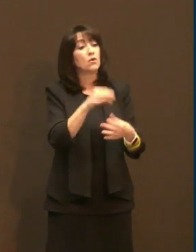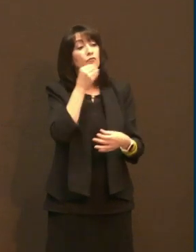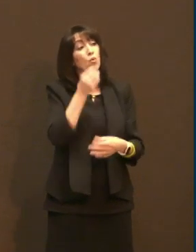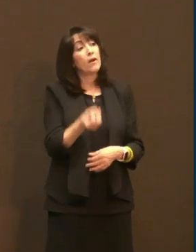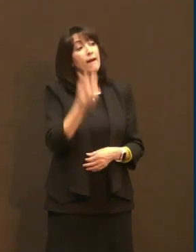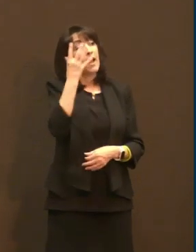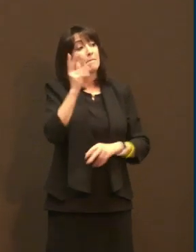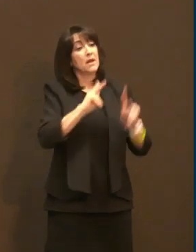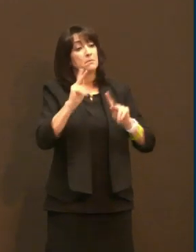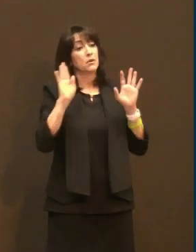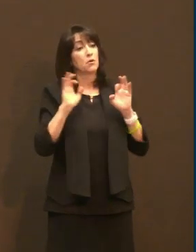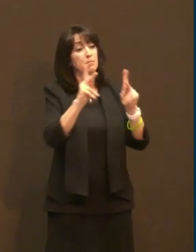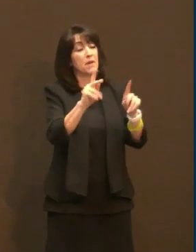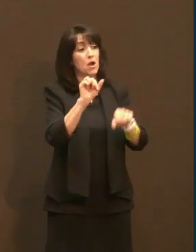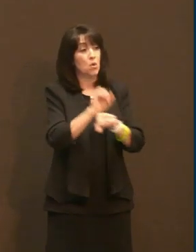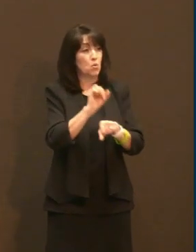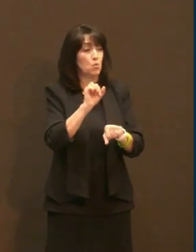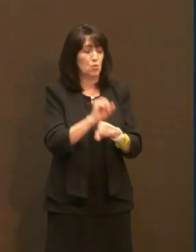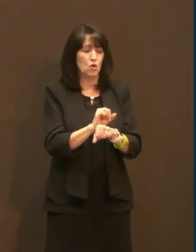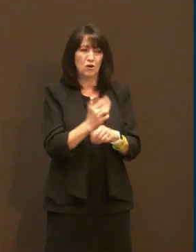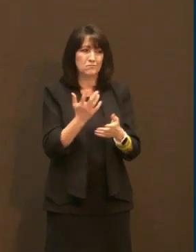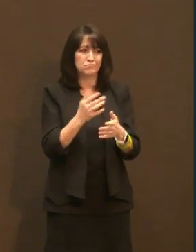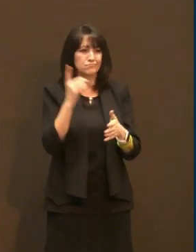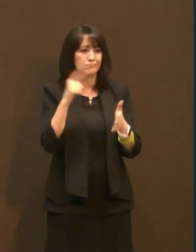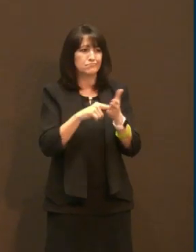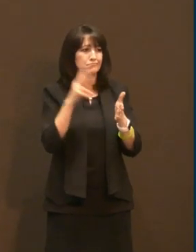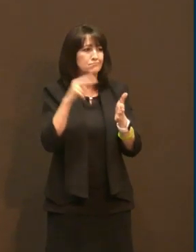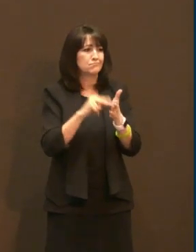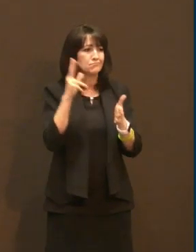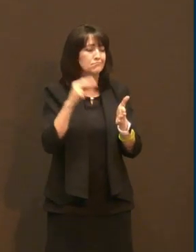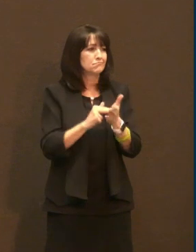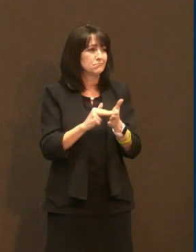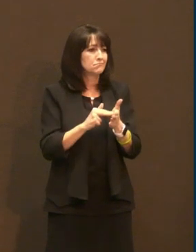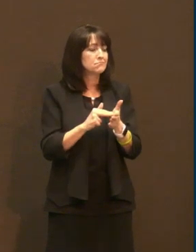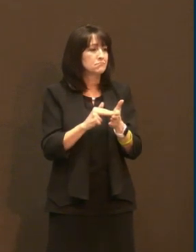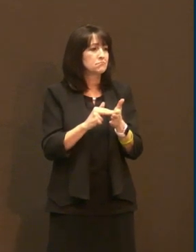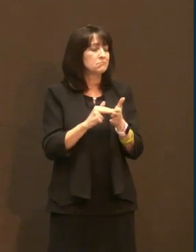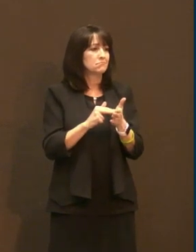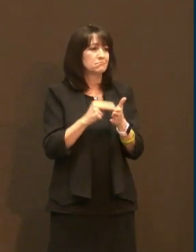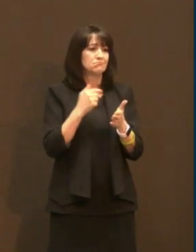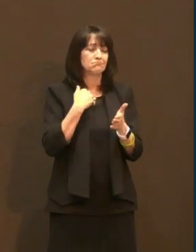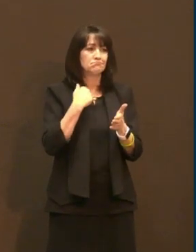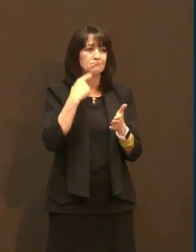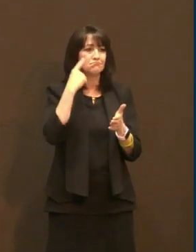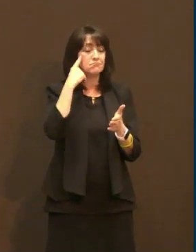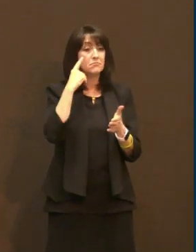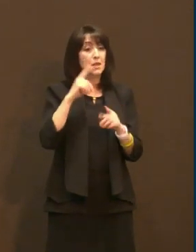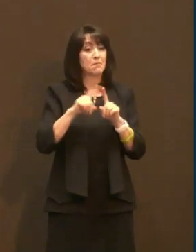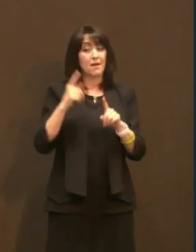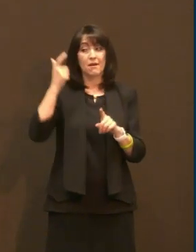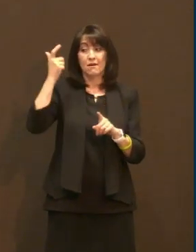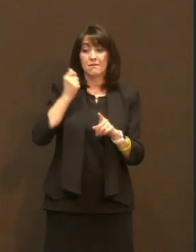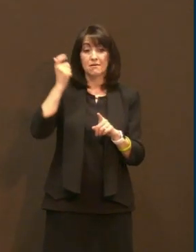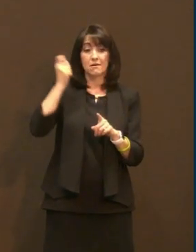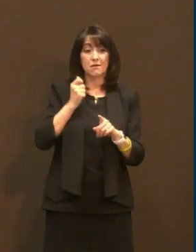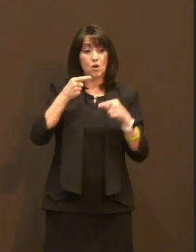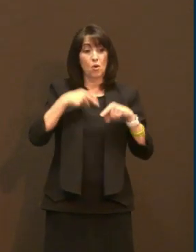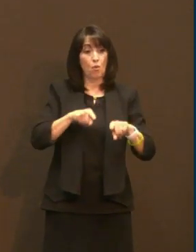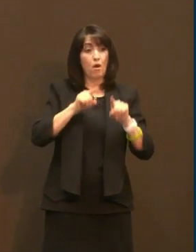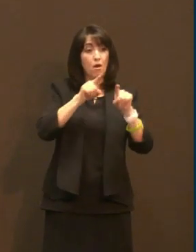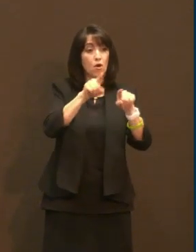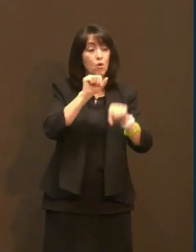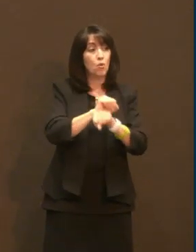their returning to work on their benefits in terms of unemployment and the like. But we can certainly